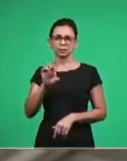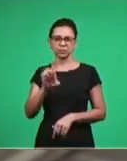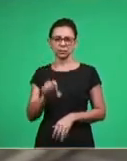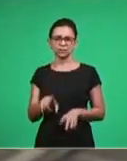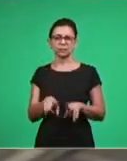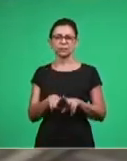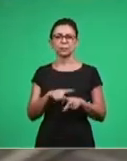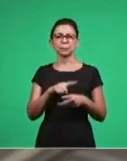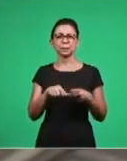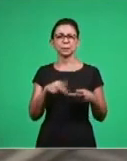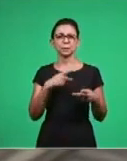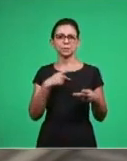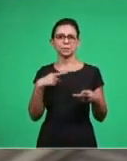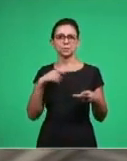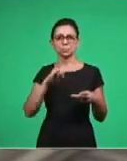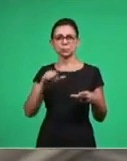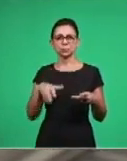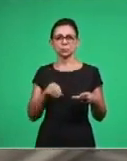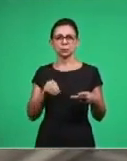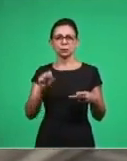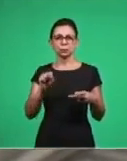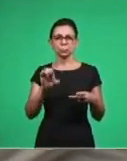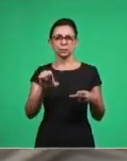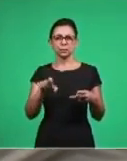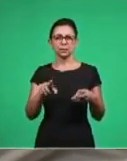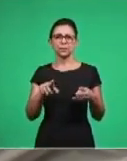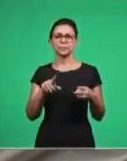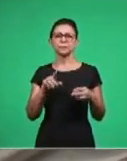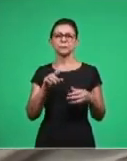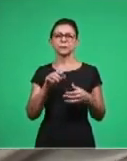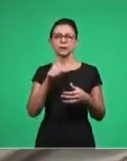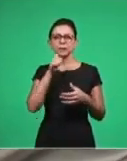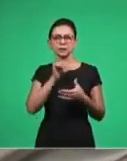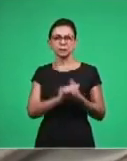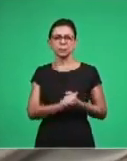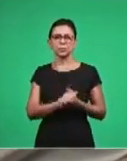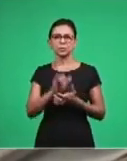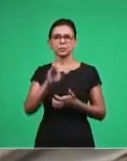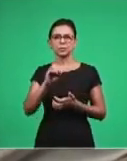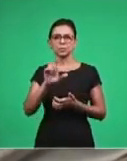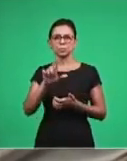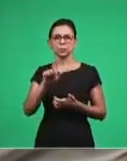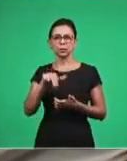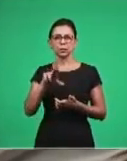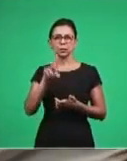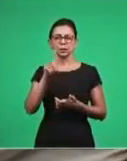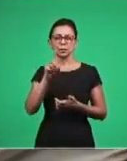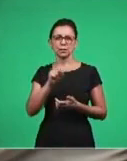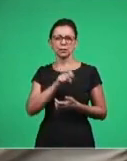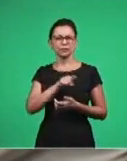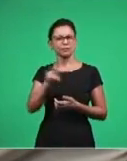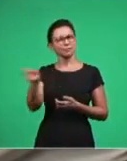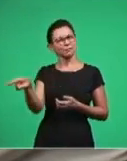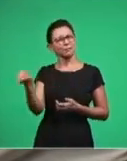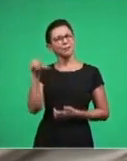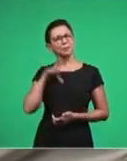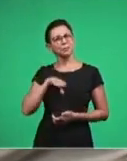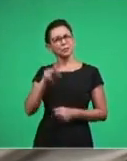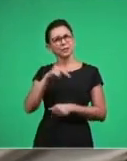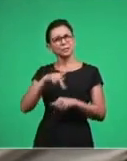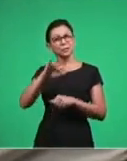these pastors. We have Pastor José Martins, and his wife is here as well. He's from